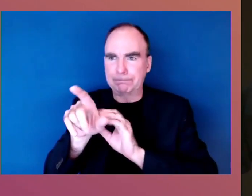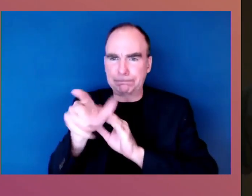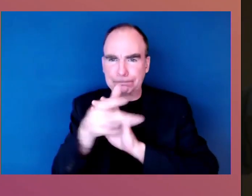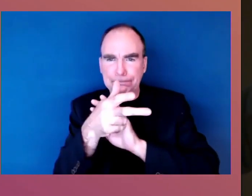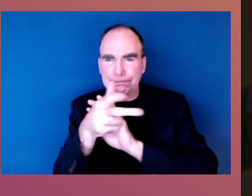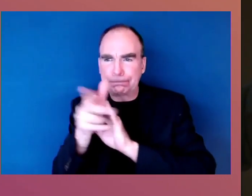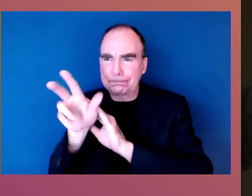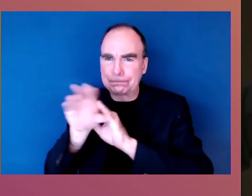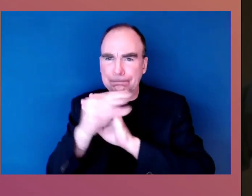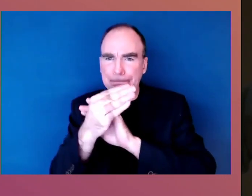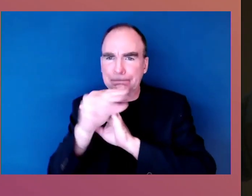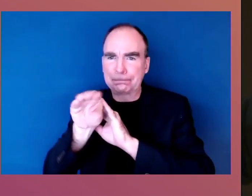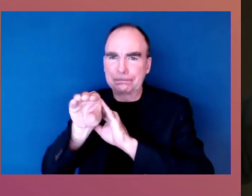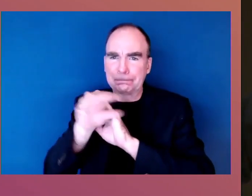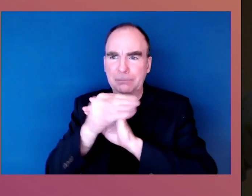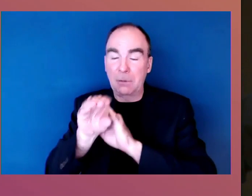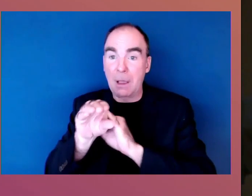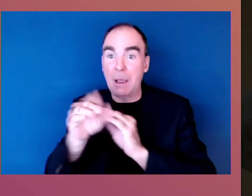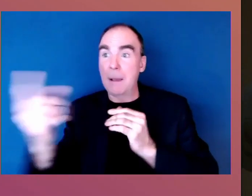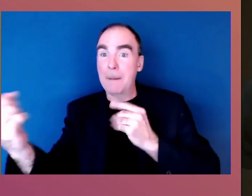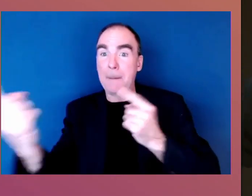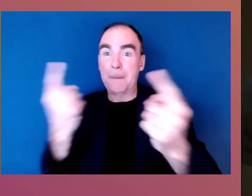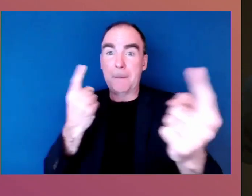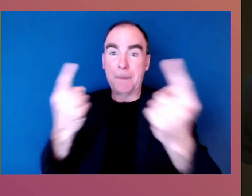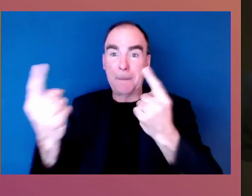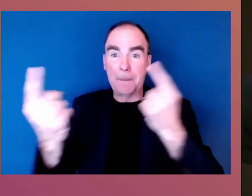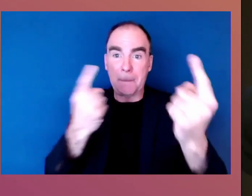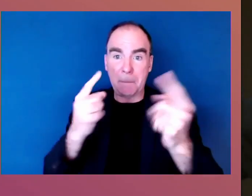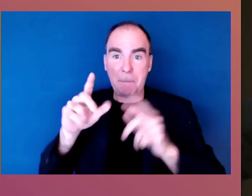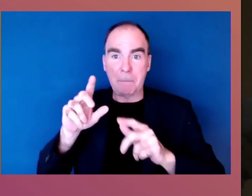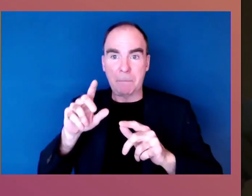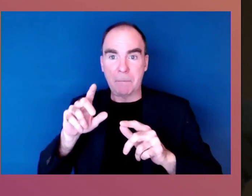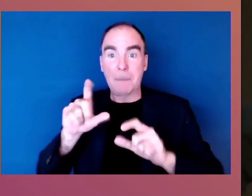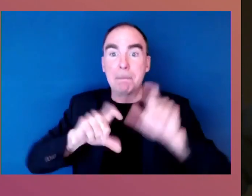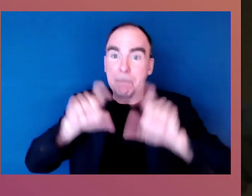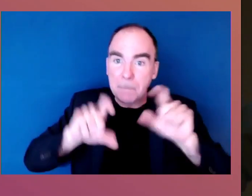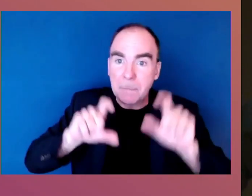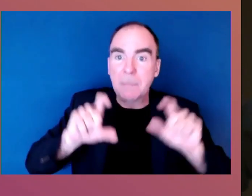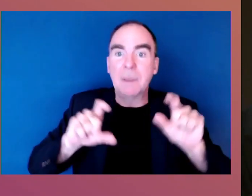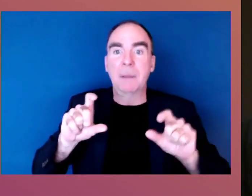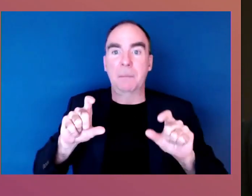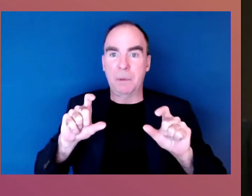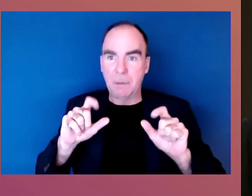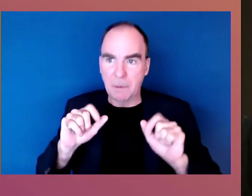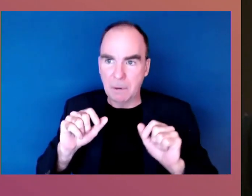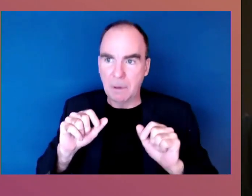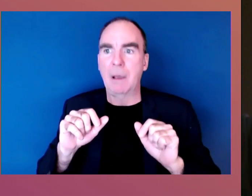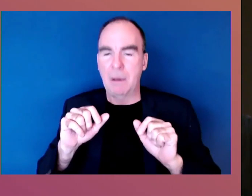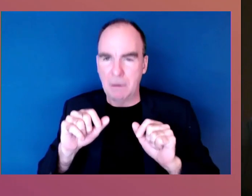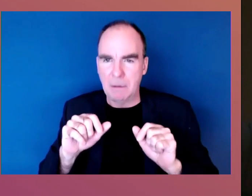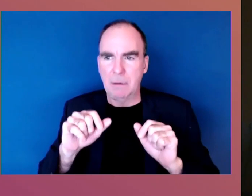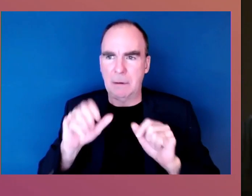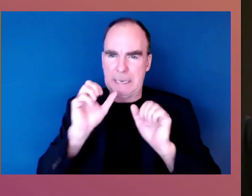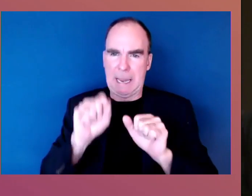detects people from RGB camera and estimate position of detected people